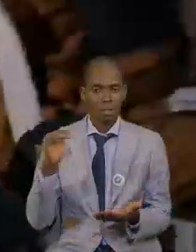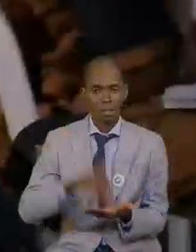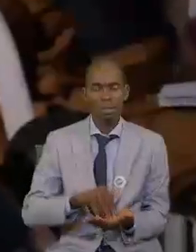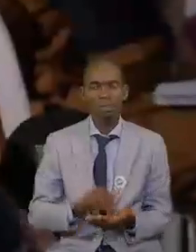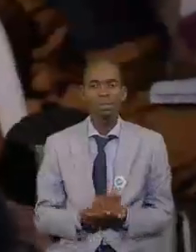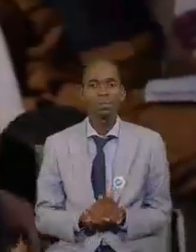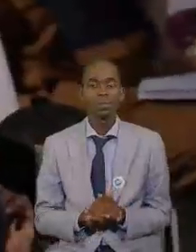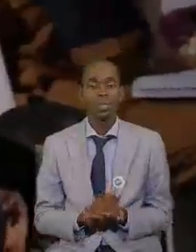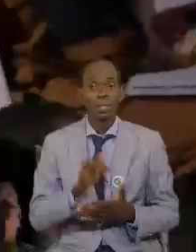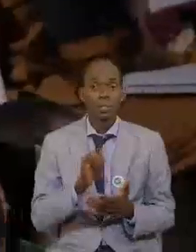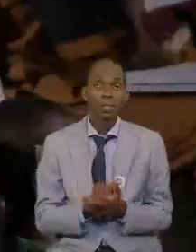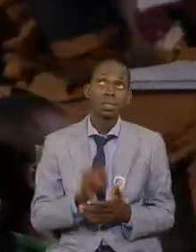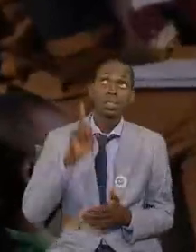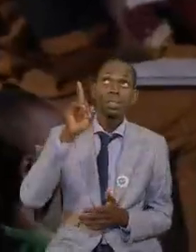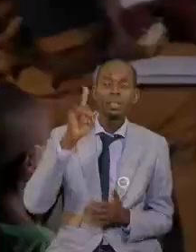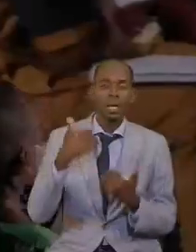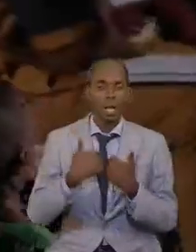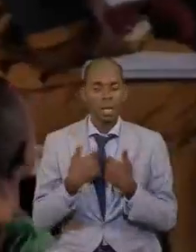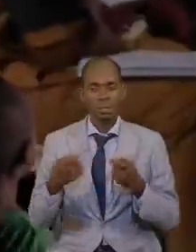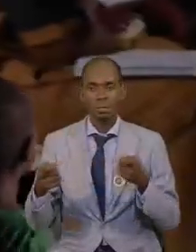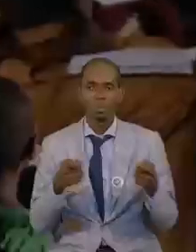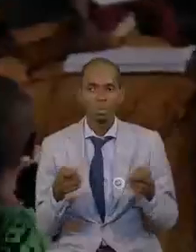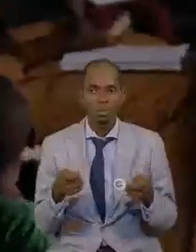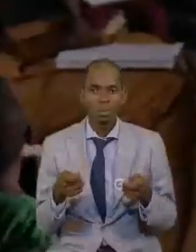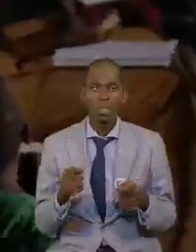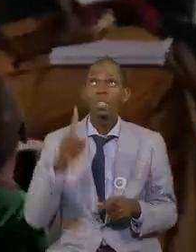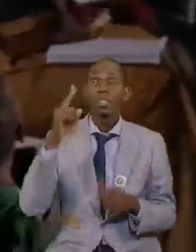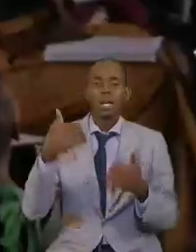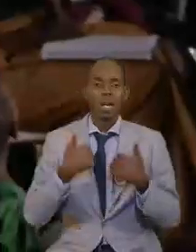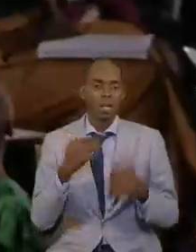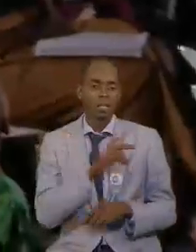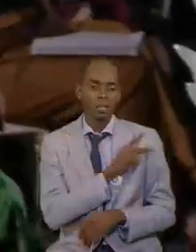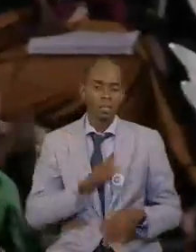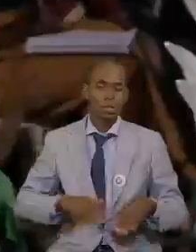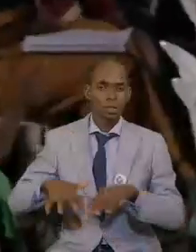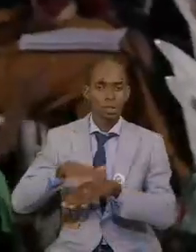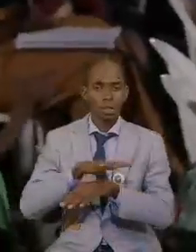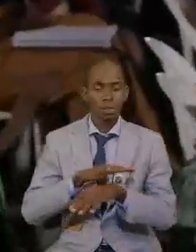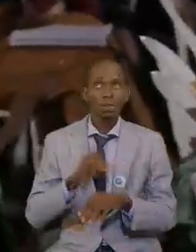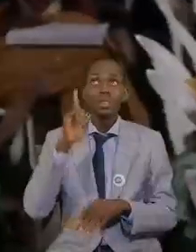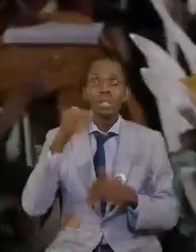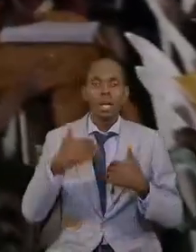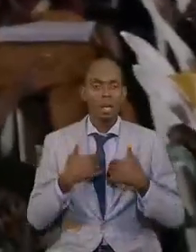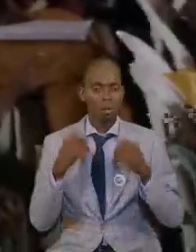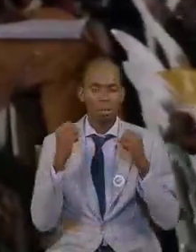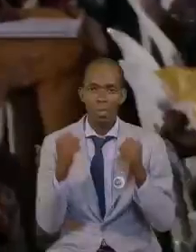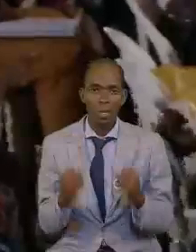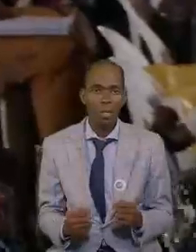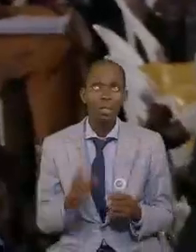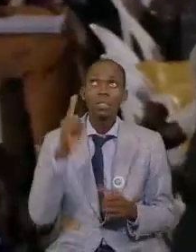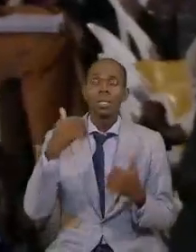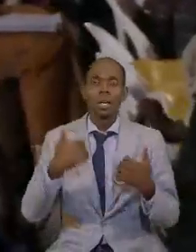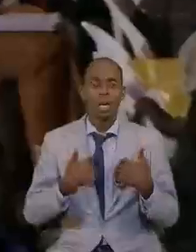that he has dominion, he has kingdom, he has power, he has